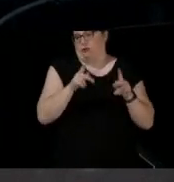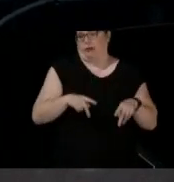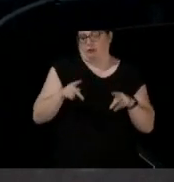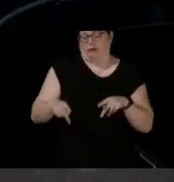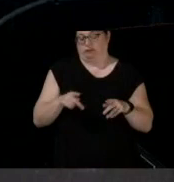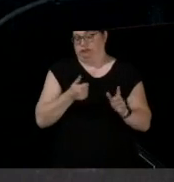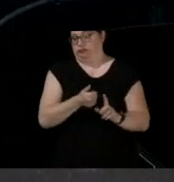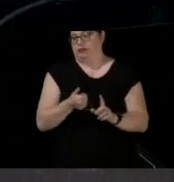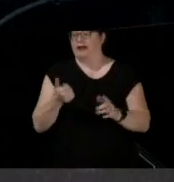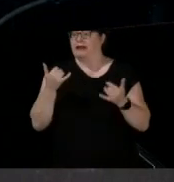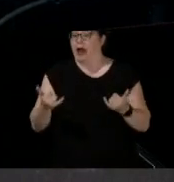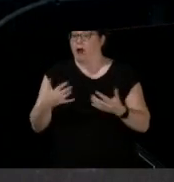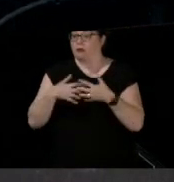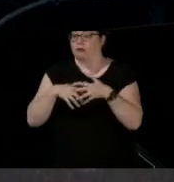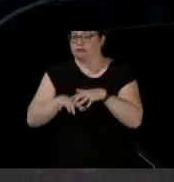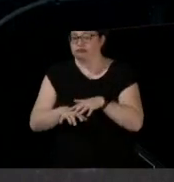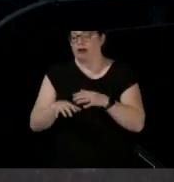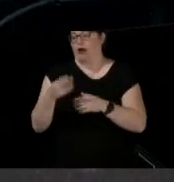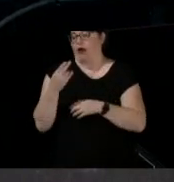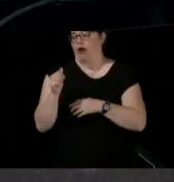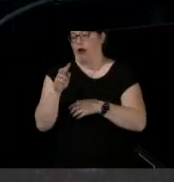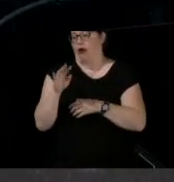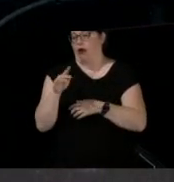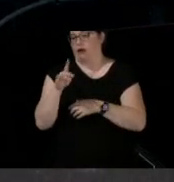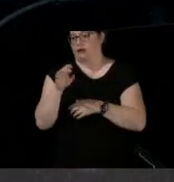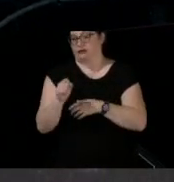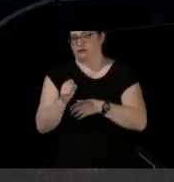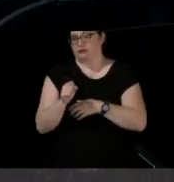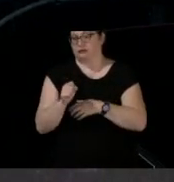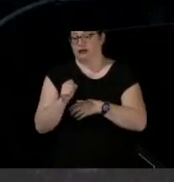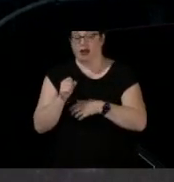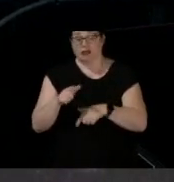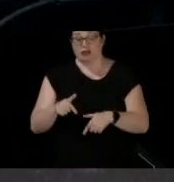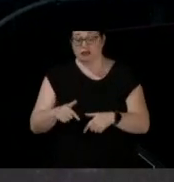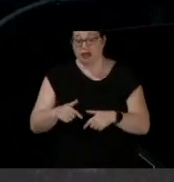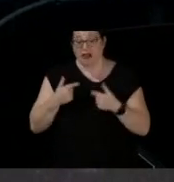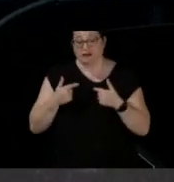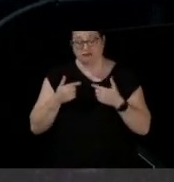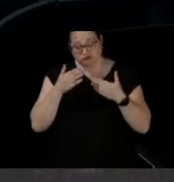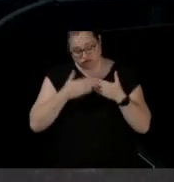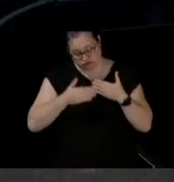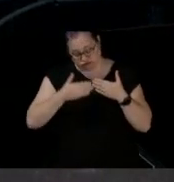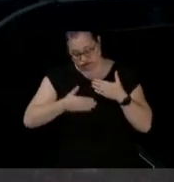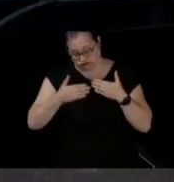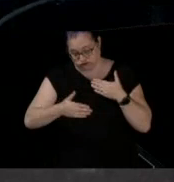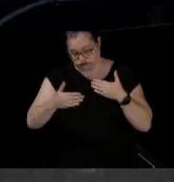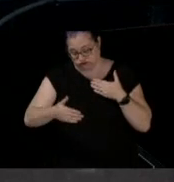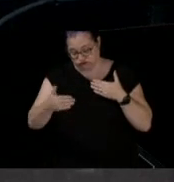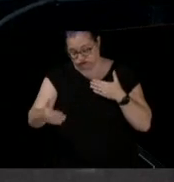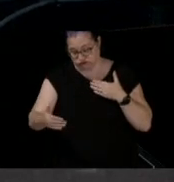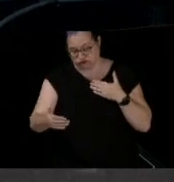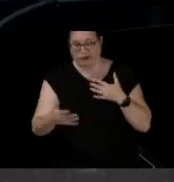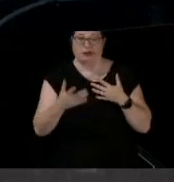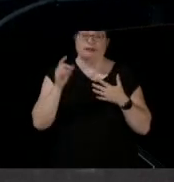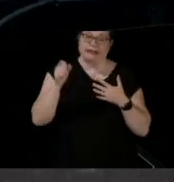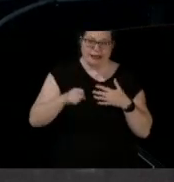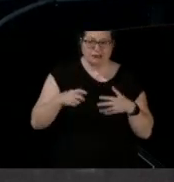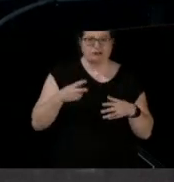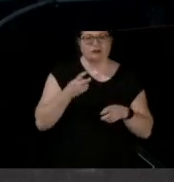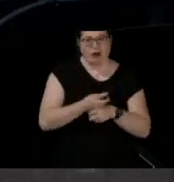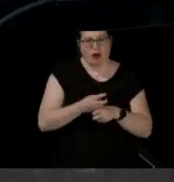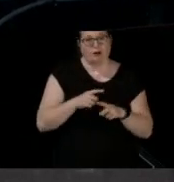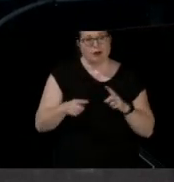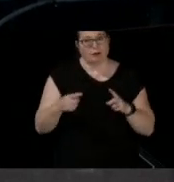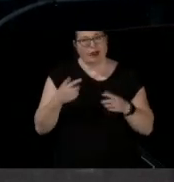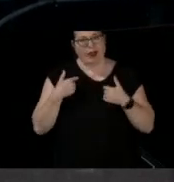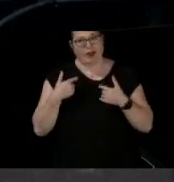schools. We were all becoming Hawks. Life was going according to the plot we were promised. Though difficult, the freedoms accompanying our